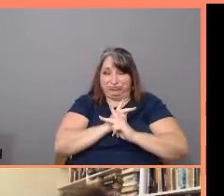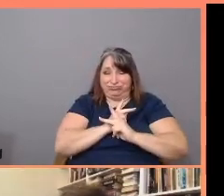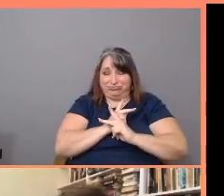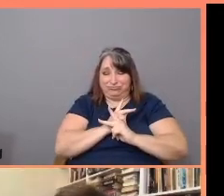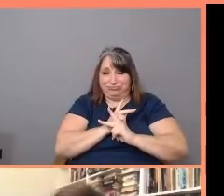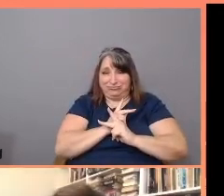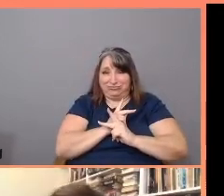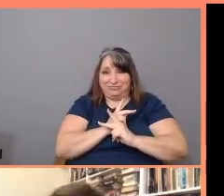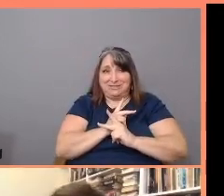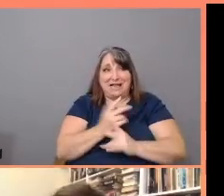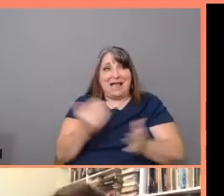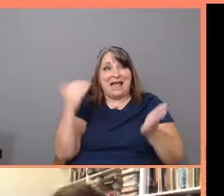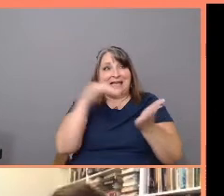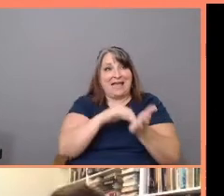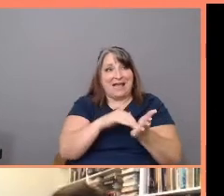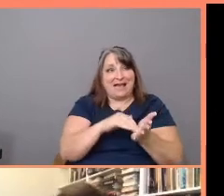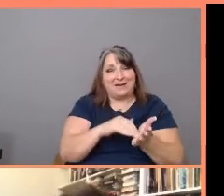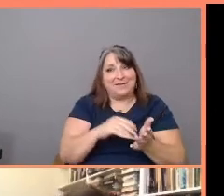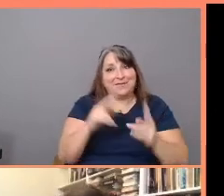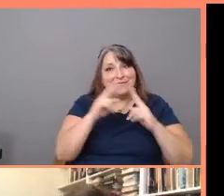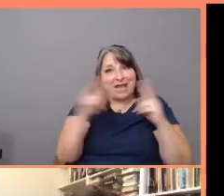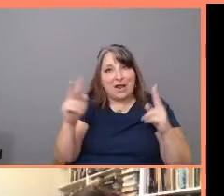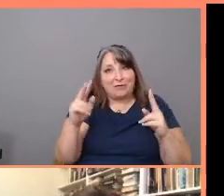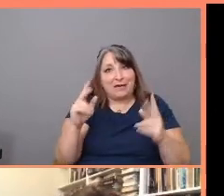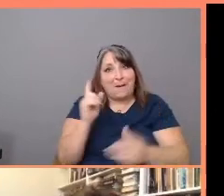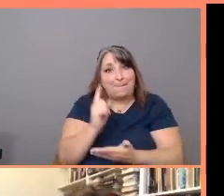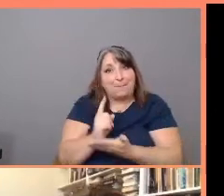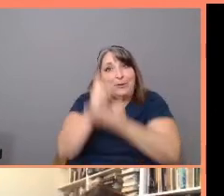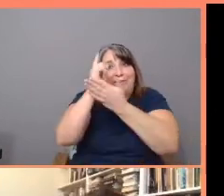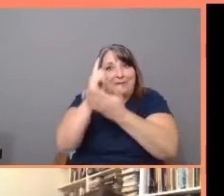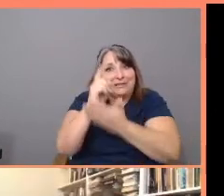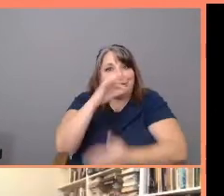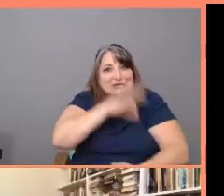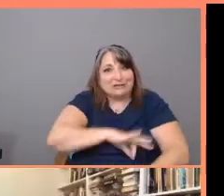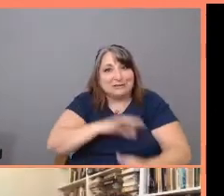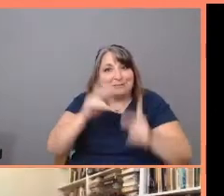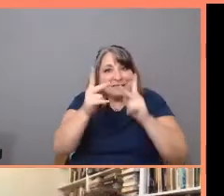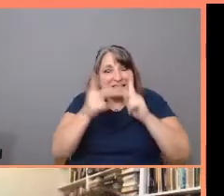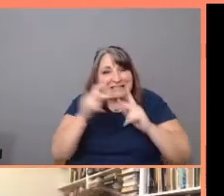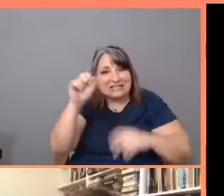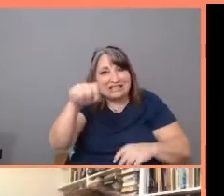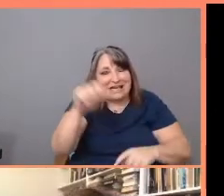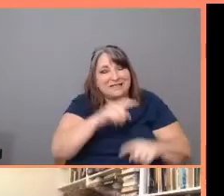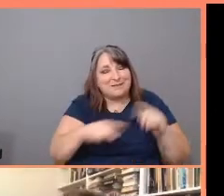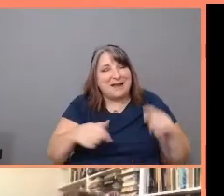very privileged position to be in, but I thought it